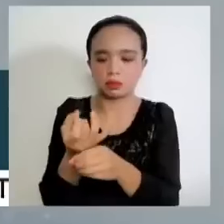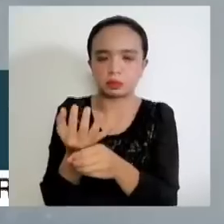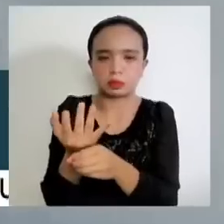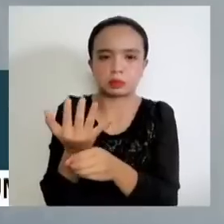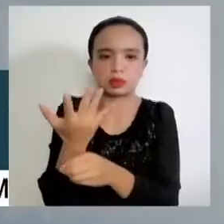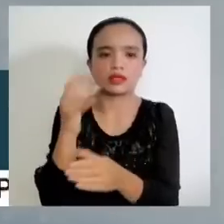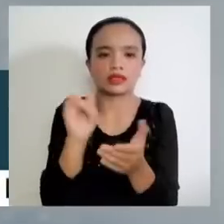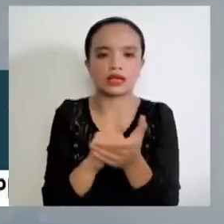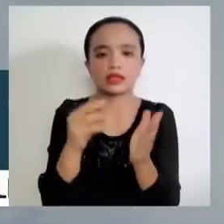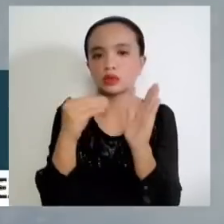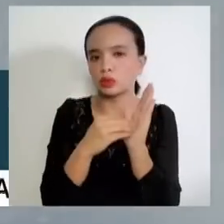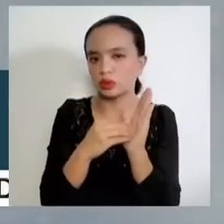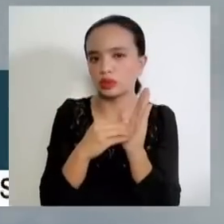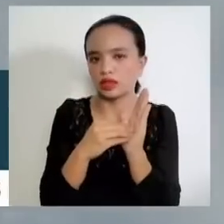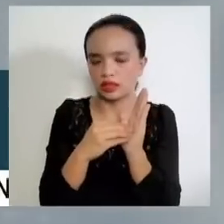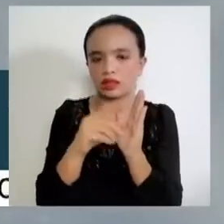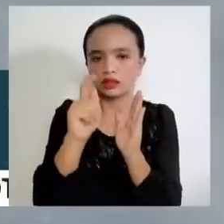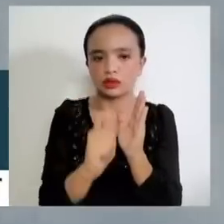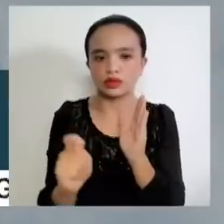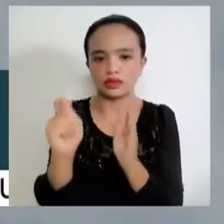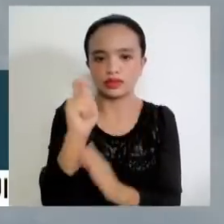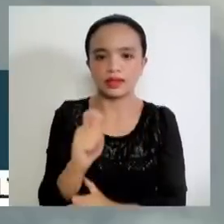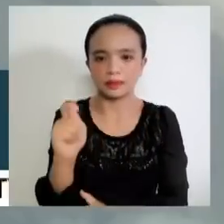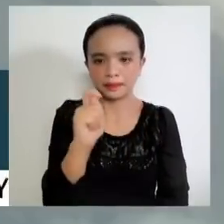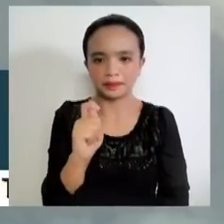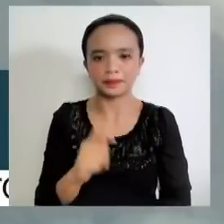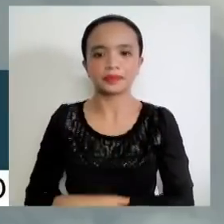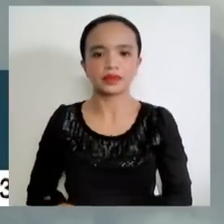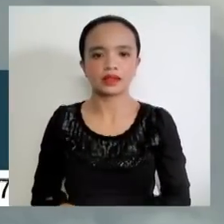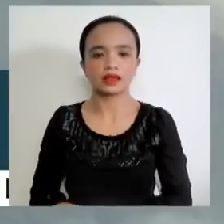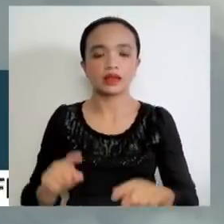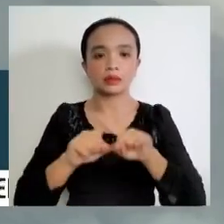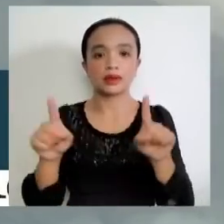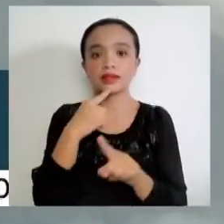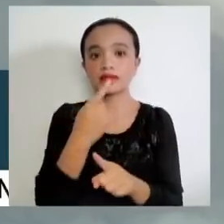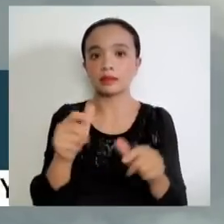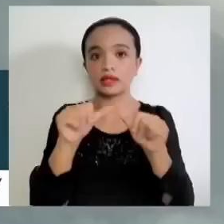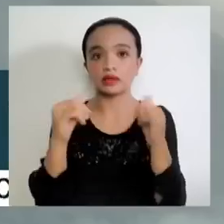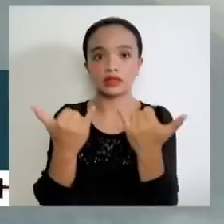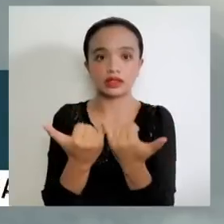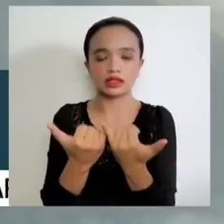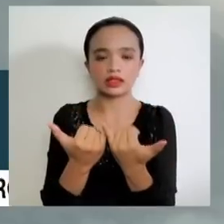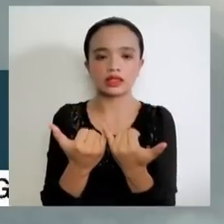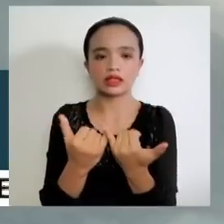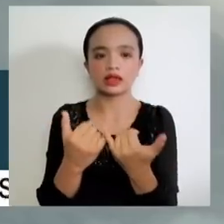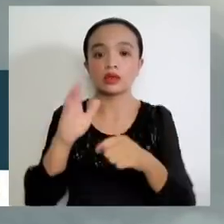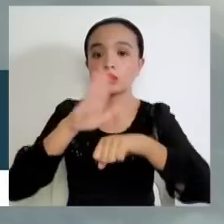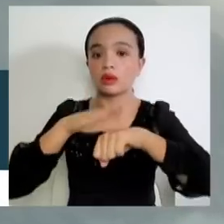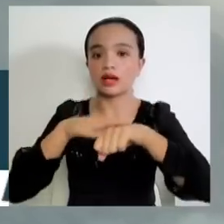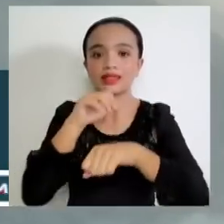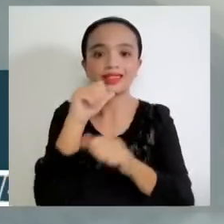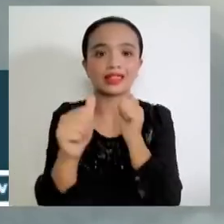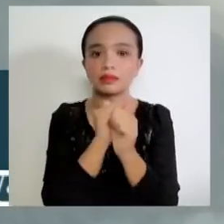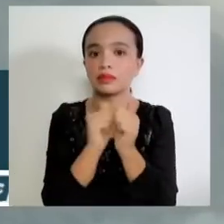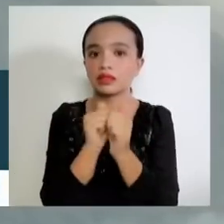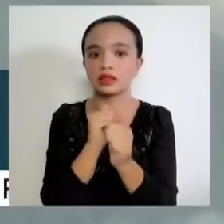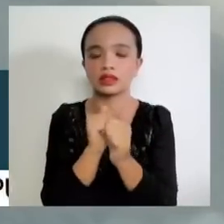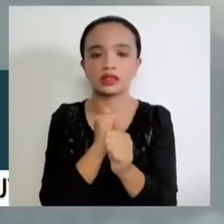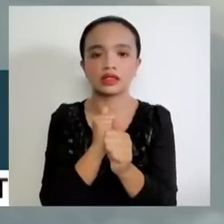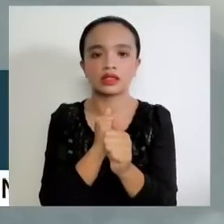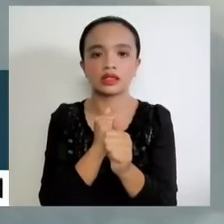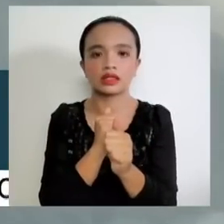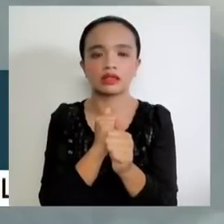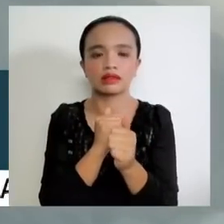below the average of 500 tons per day. But the agency warns this does not necessarily mean the volcanic unrest make